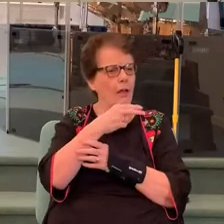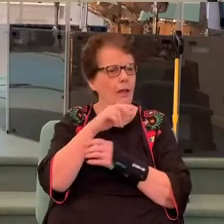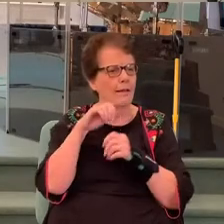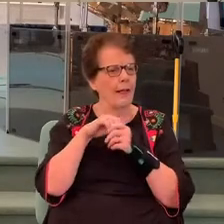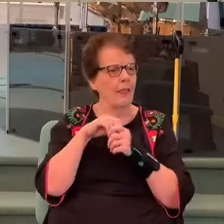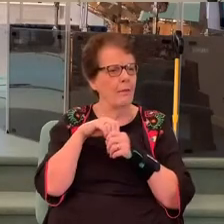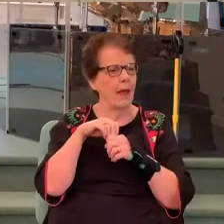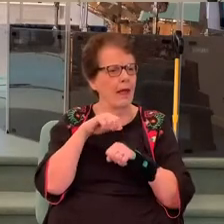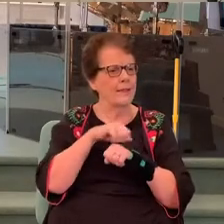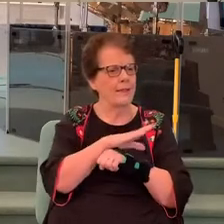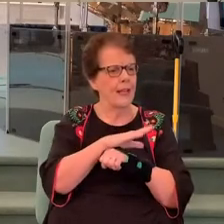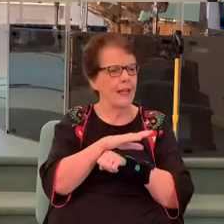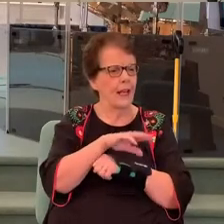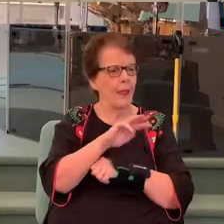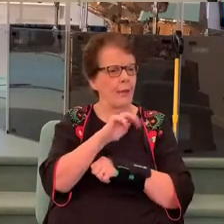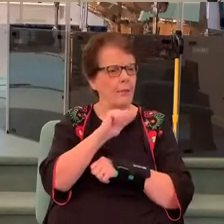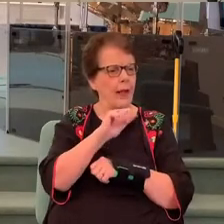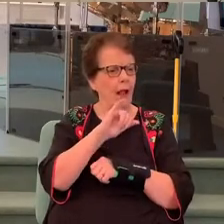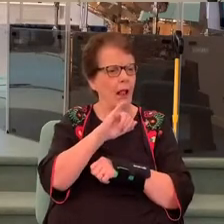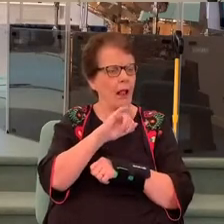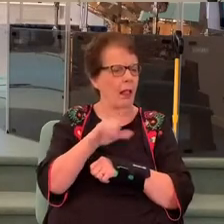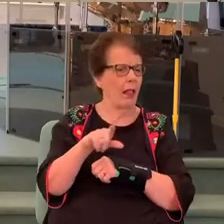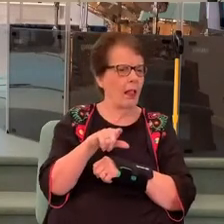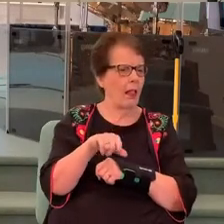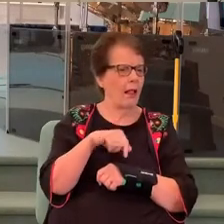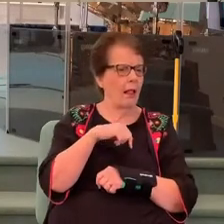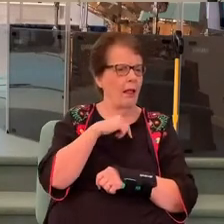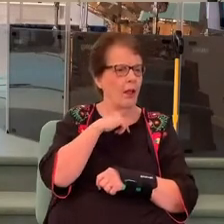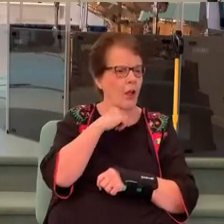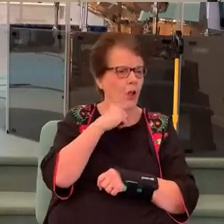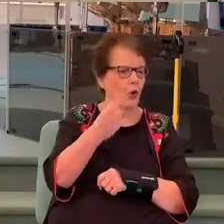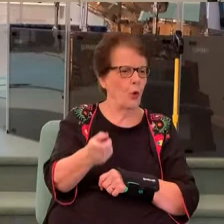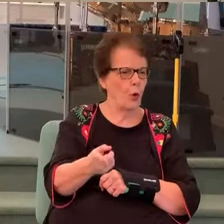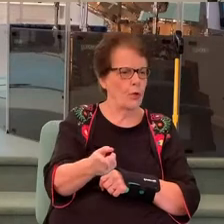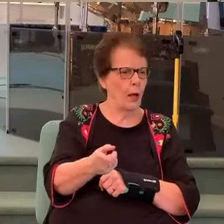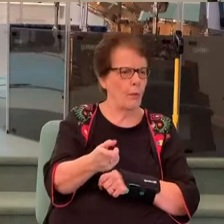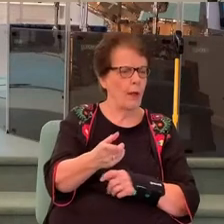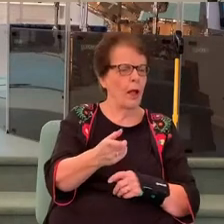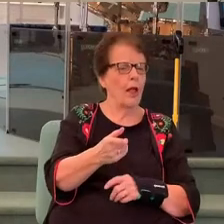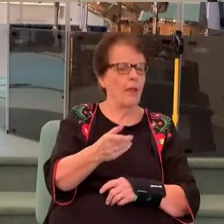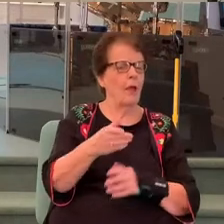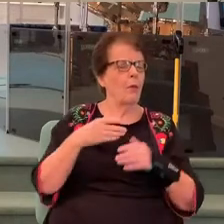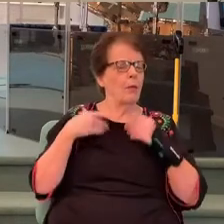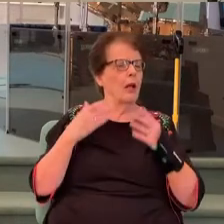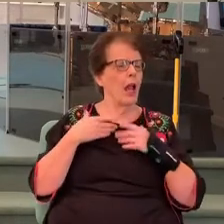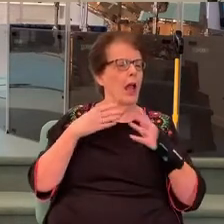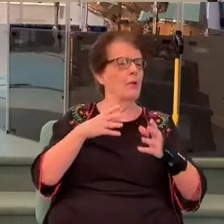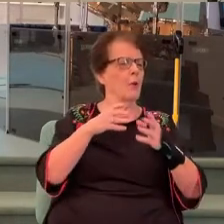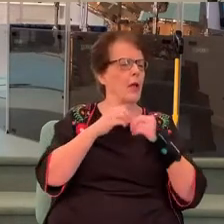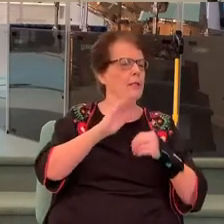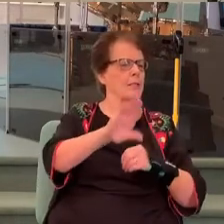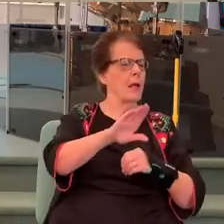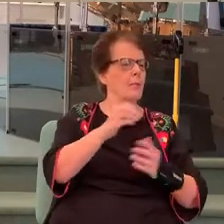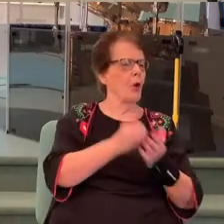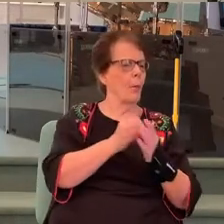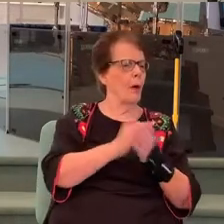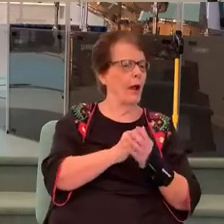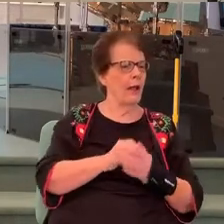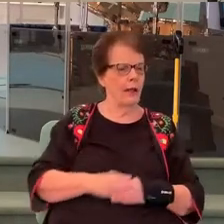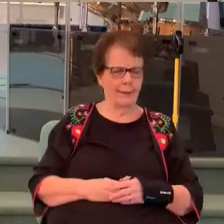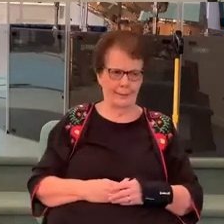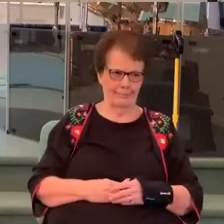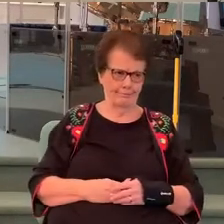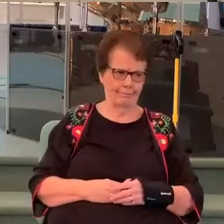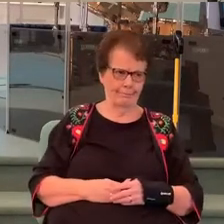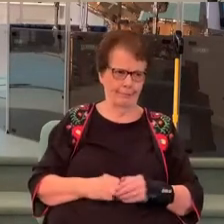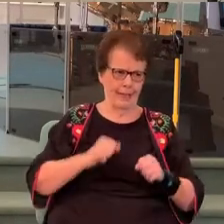them your account numbers, and they would be glad to take whatever money they needed to take so that they could send you a prayer cloth.